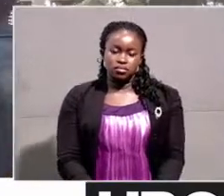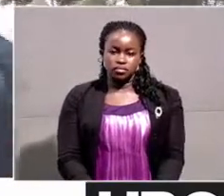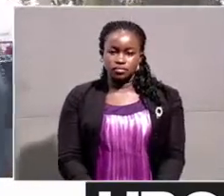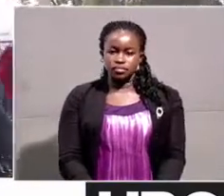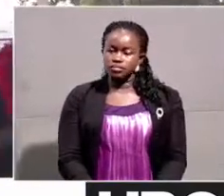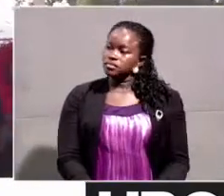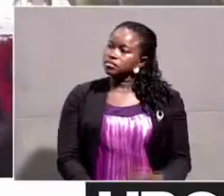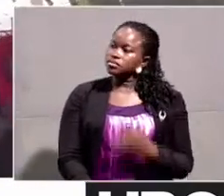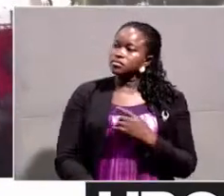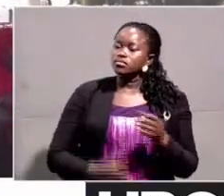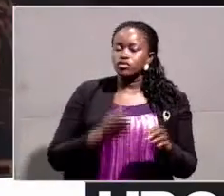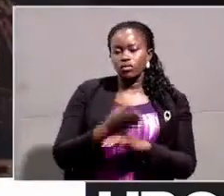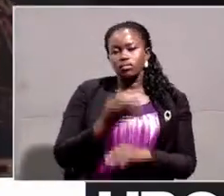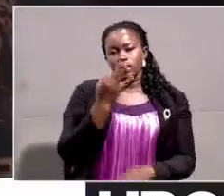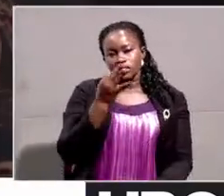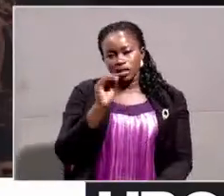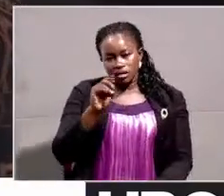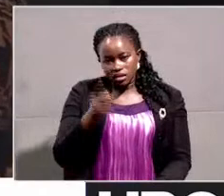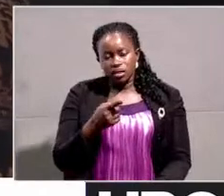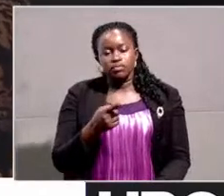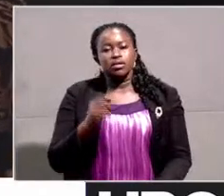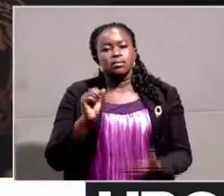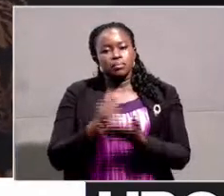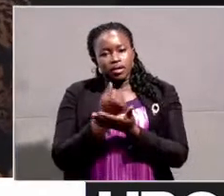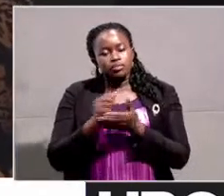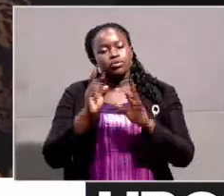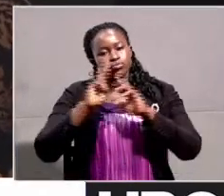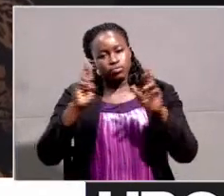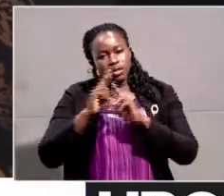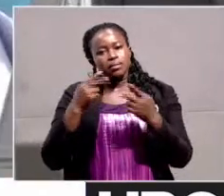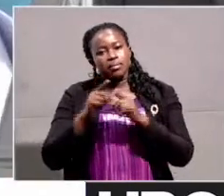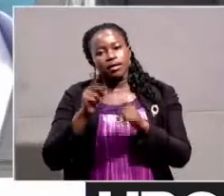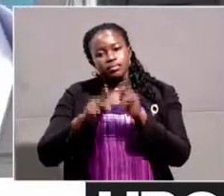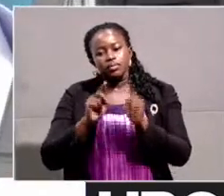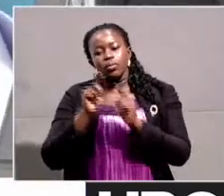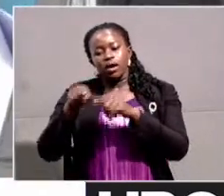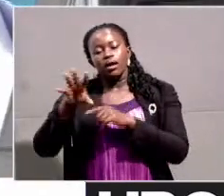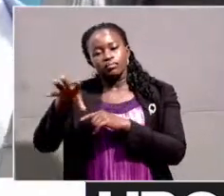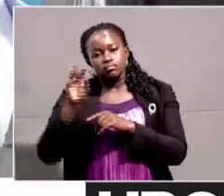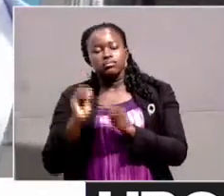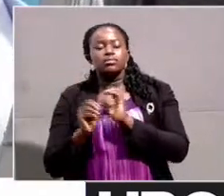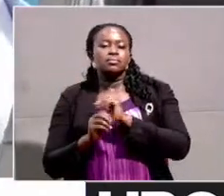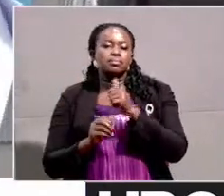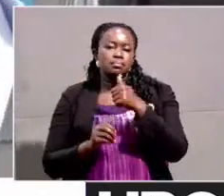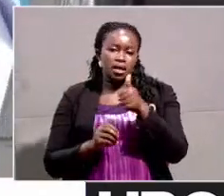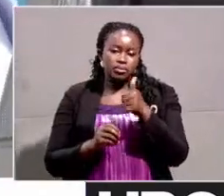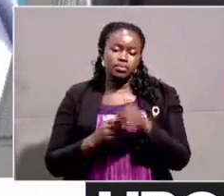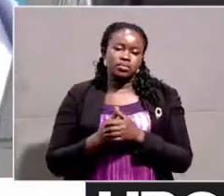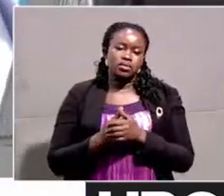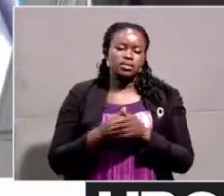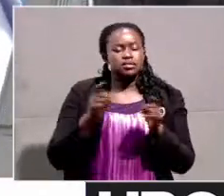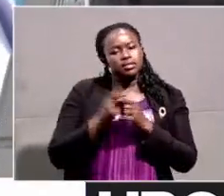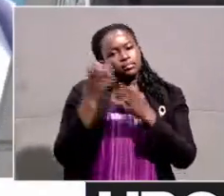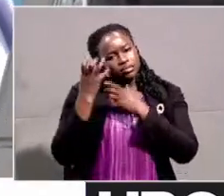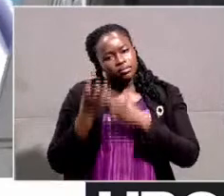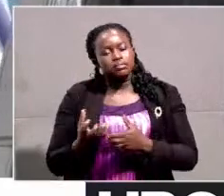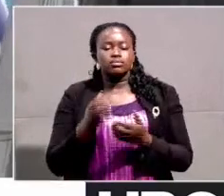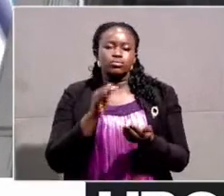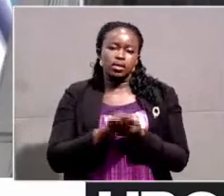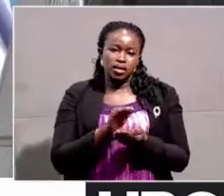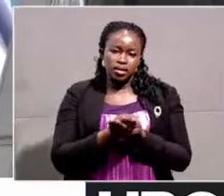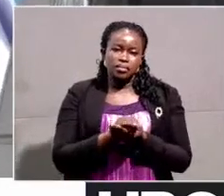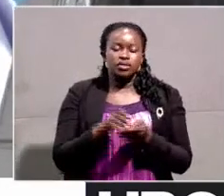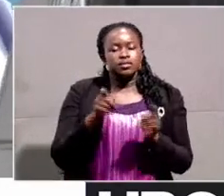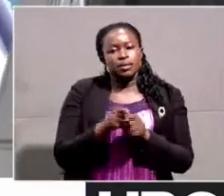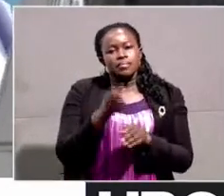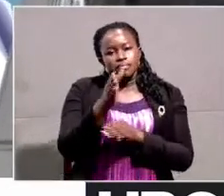These over 30,000 uncollected processed passports at the Chambogo Collection Center are posing a burden of storage, and the Ministry